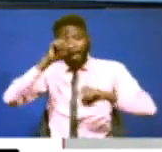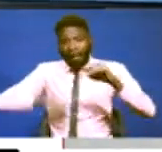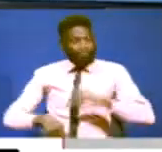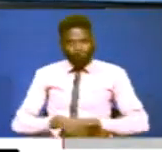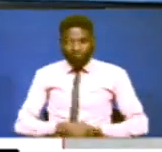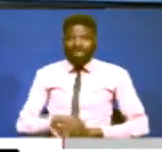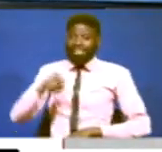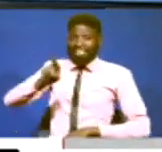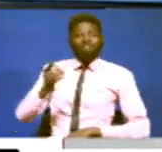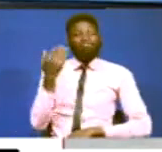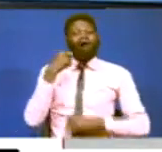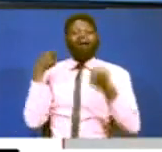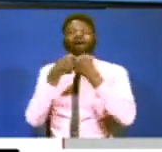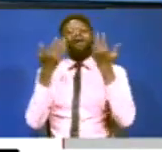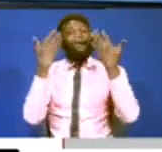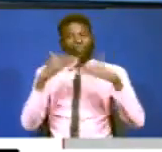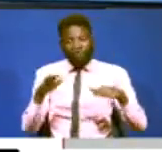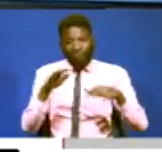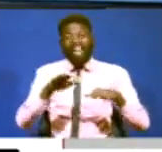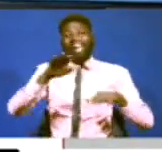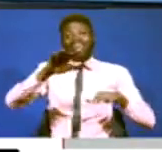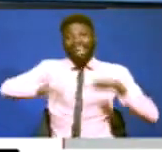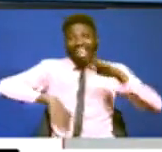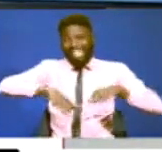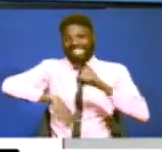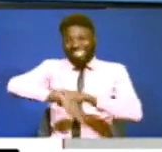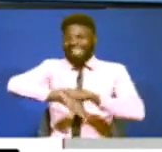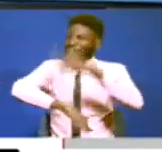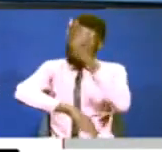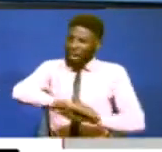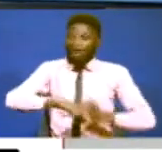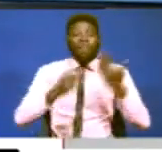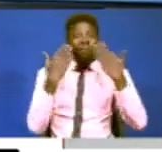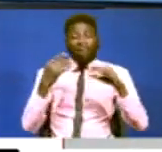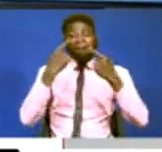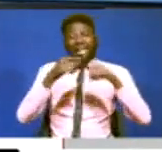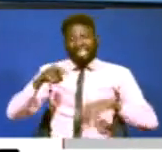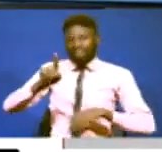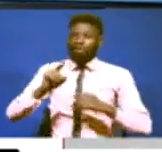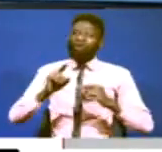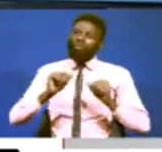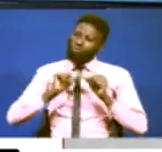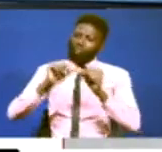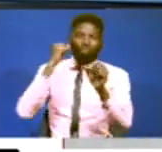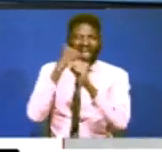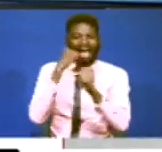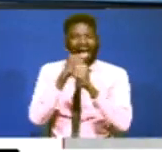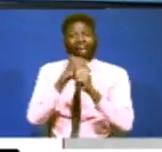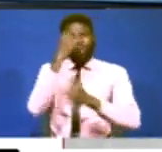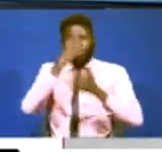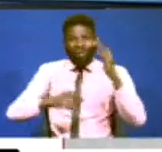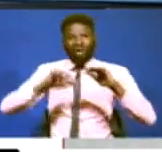leg following an accident did not curtail his dream of earning a living through diving. As Kamche Menza reports, Kiptui's resilience